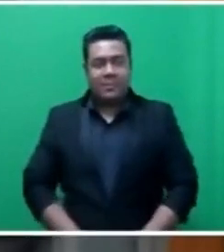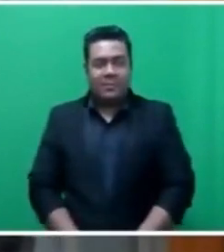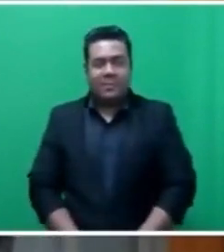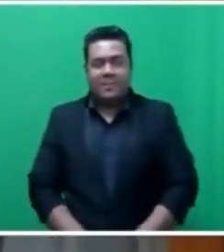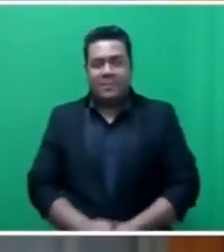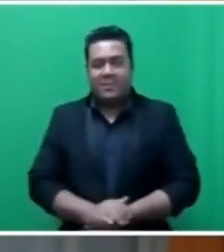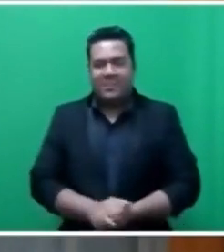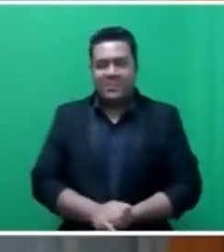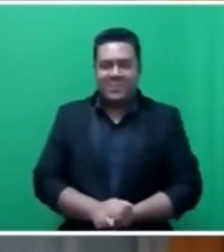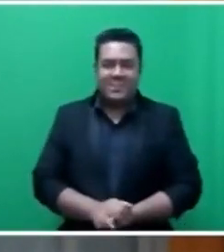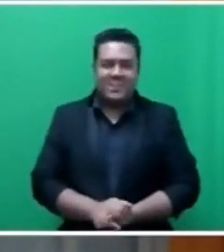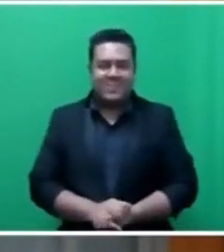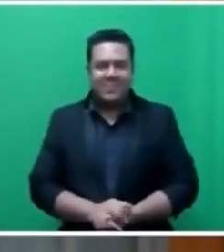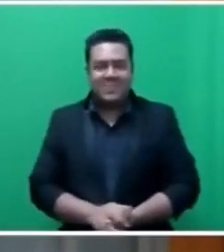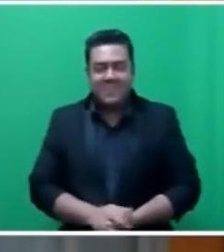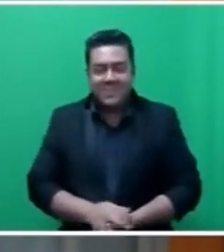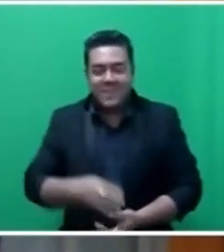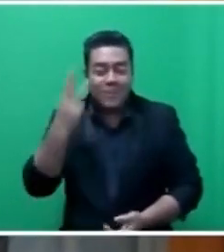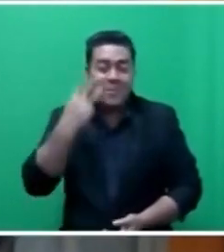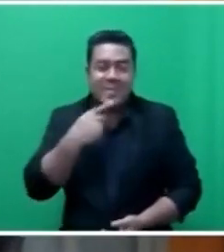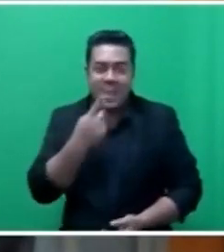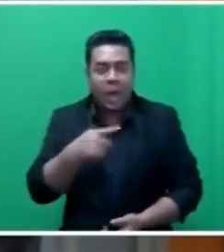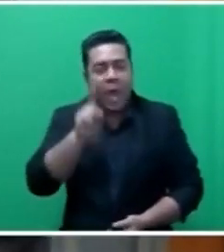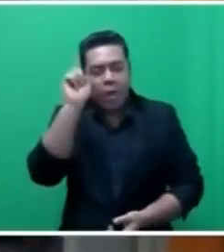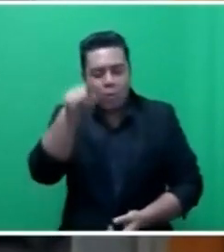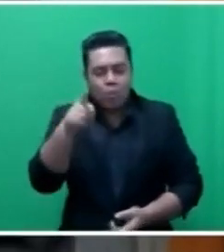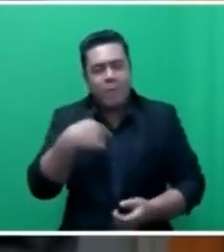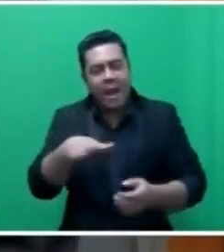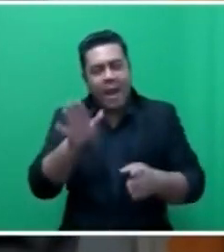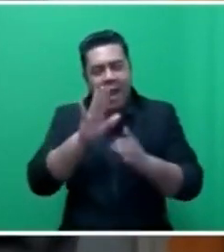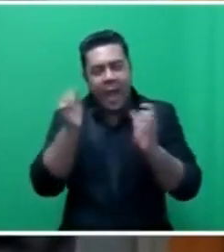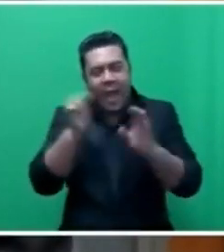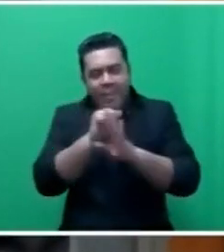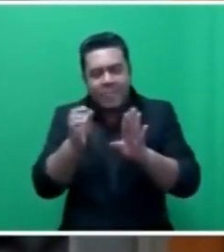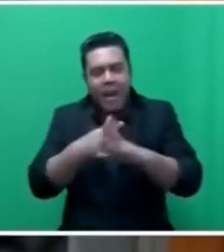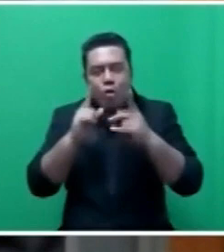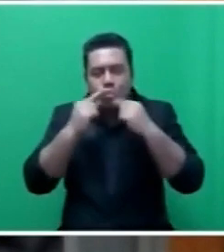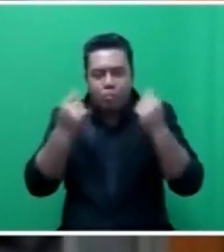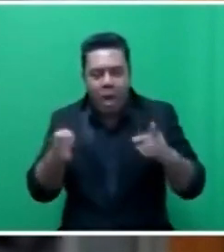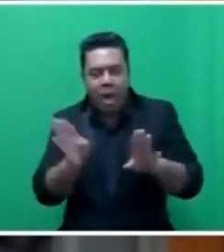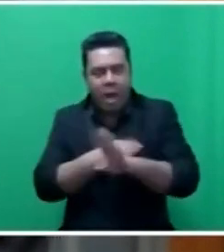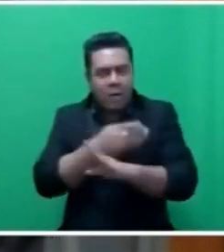The man sitting beside him. The man sitting beside him.